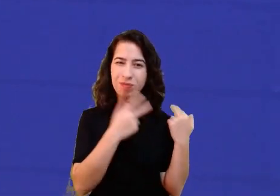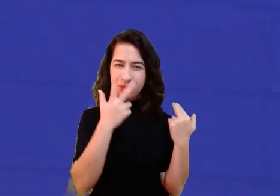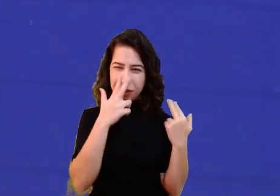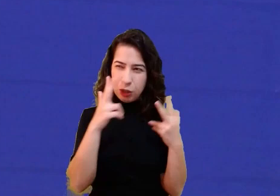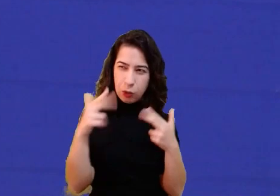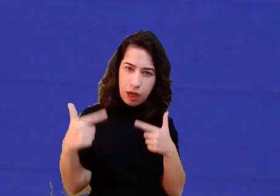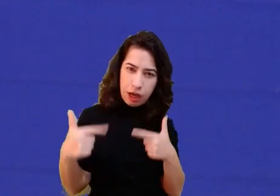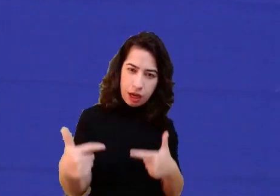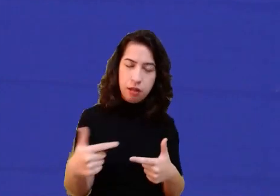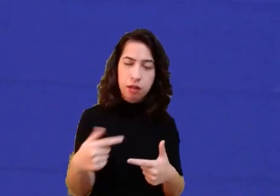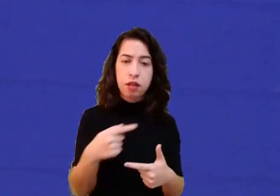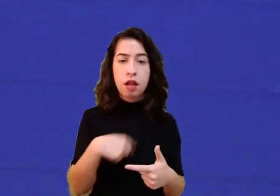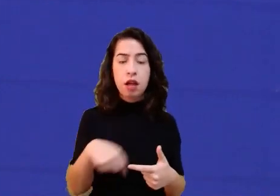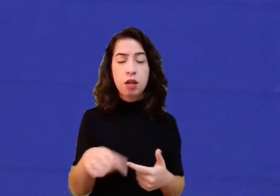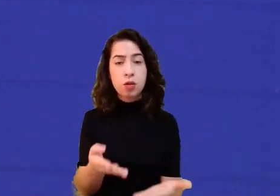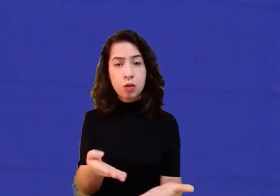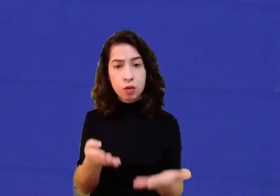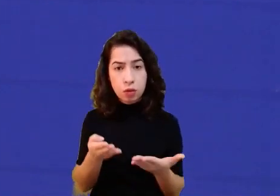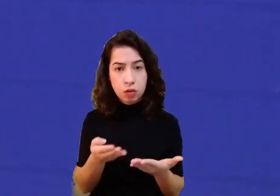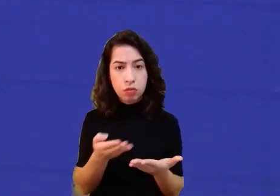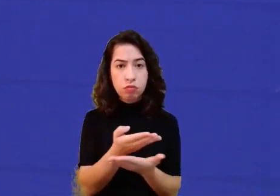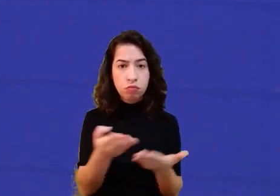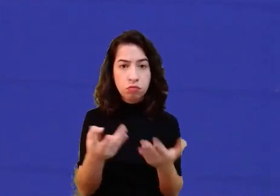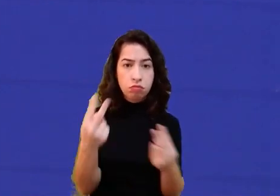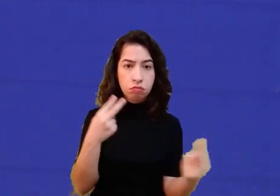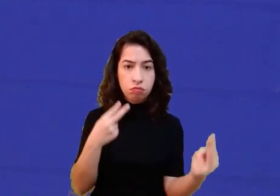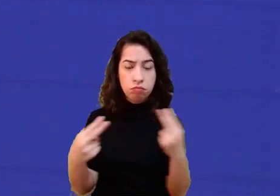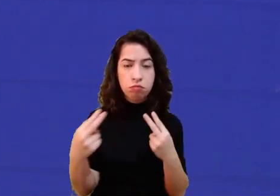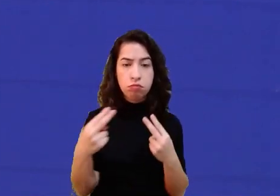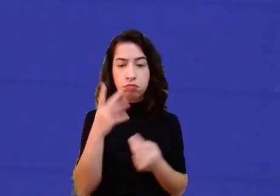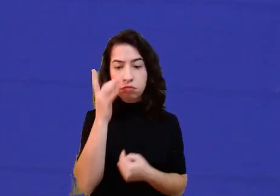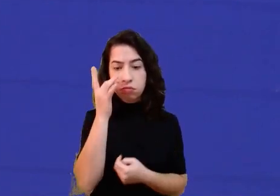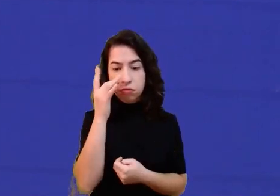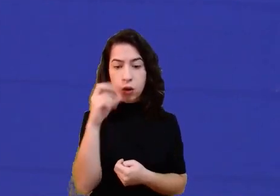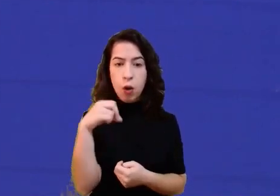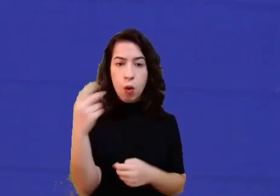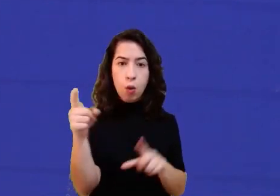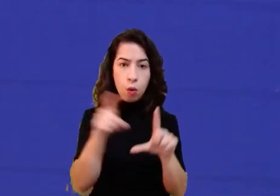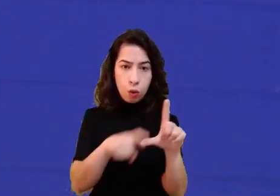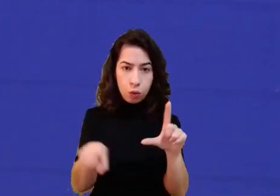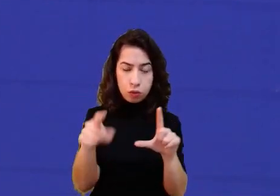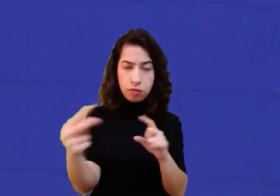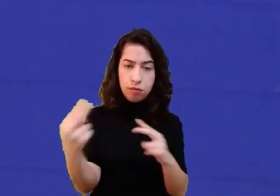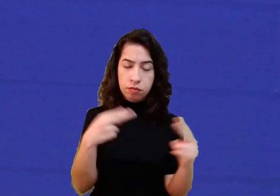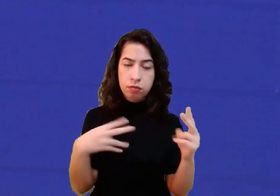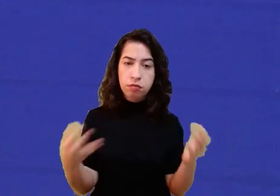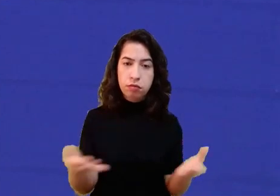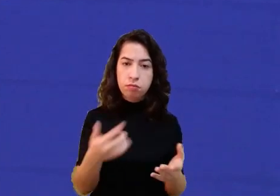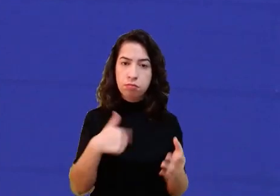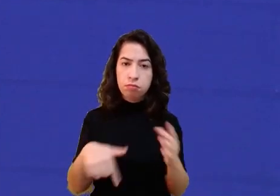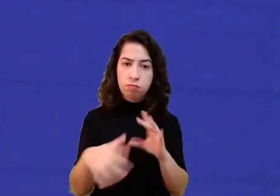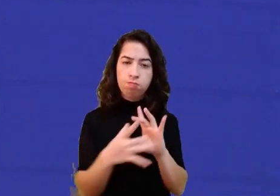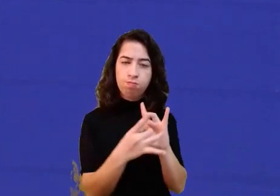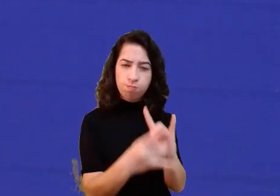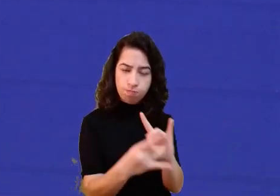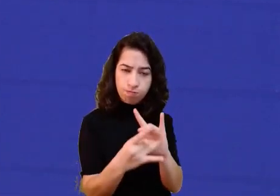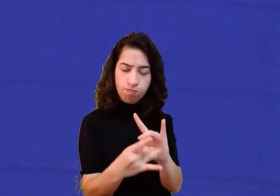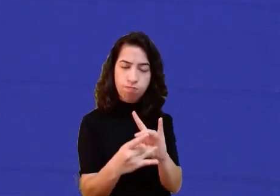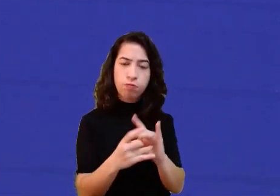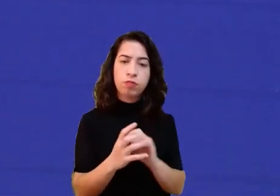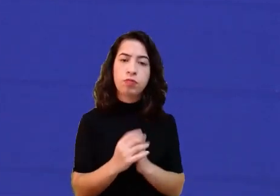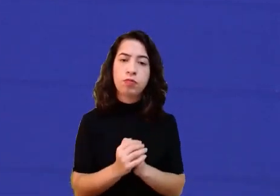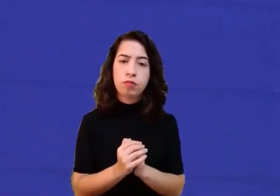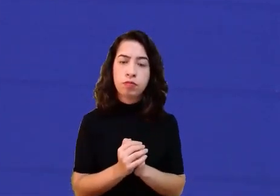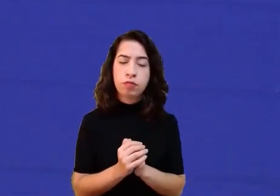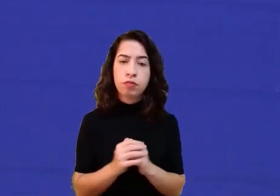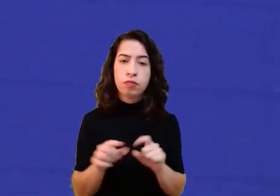and we have a responsibility, and this is something I tell everyone. It's the time for us to create